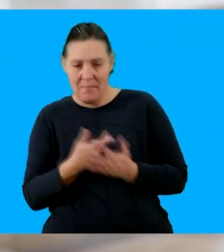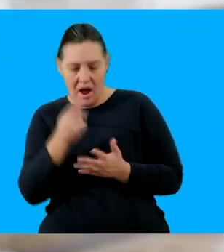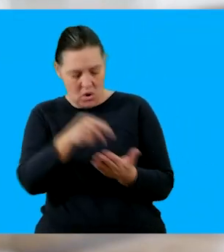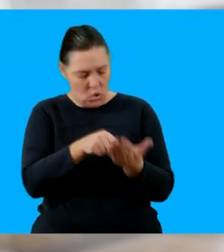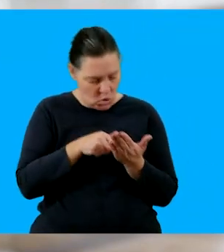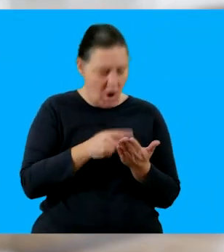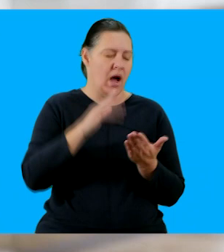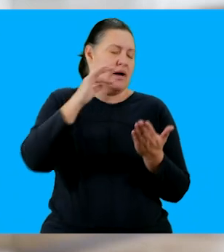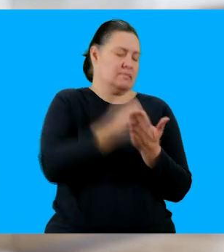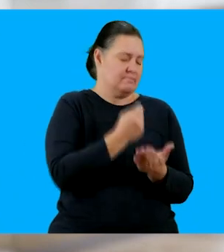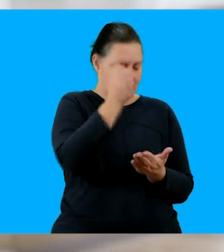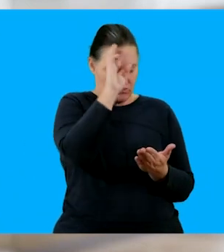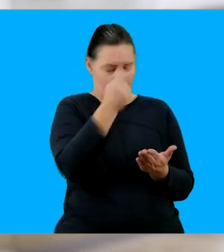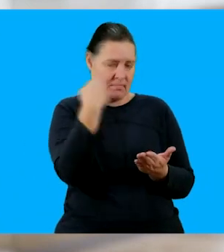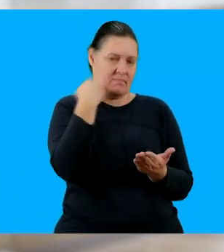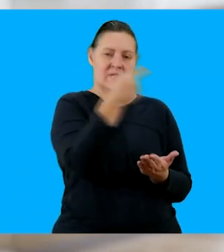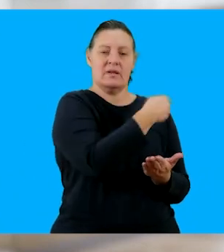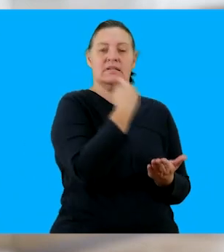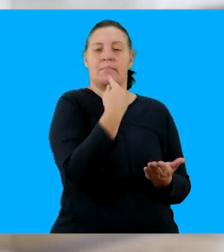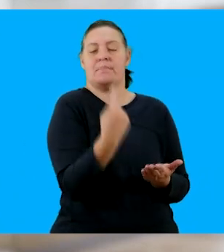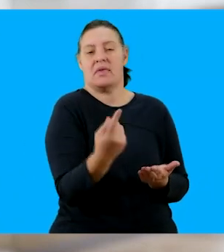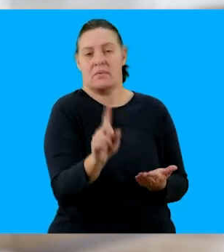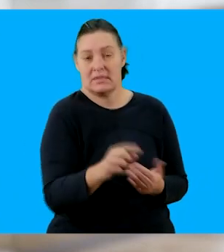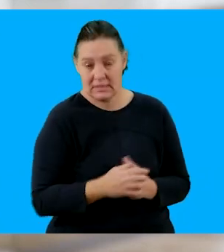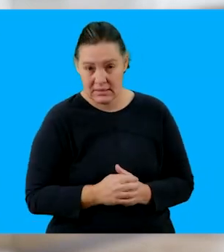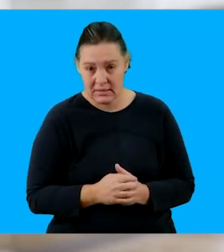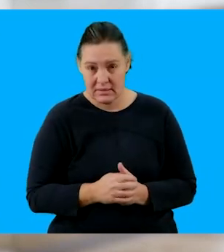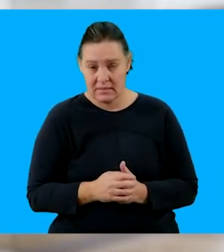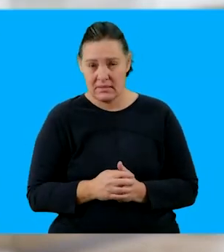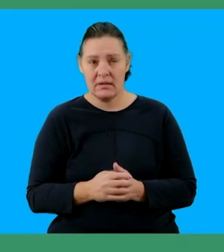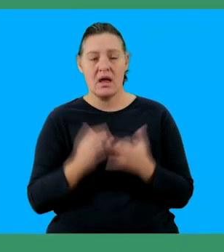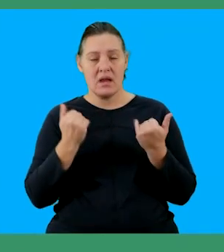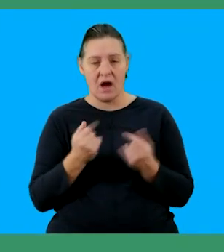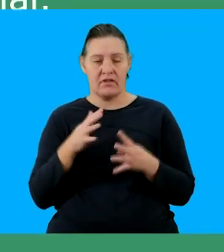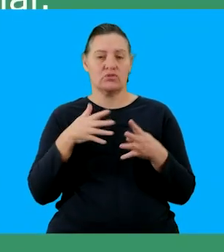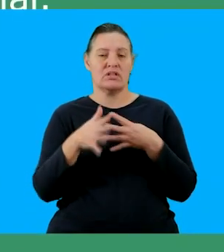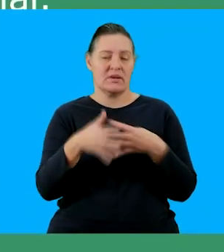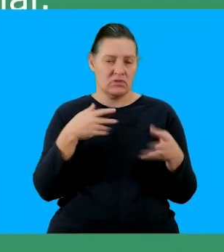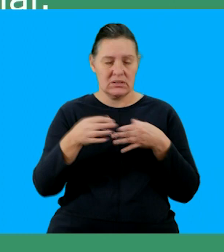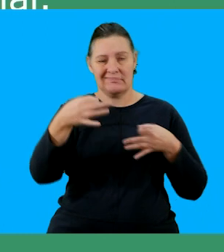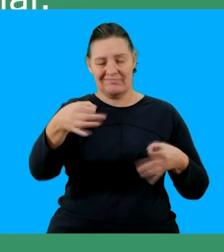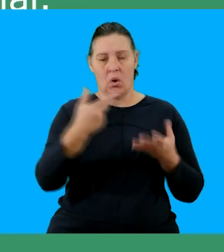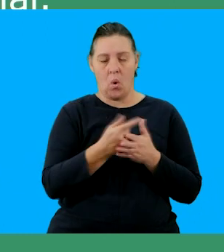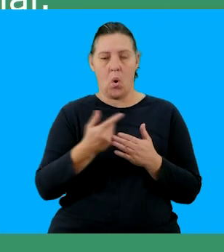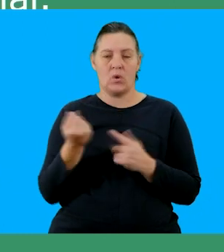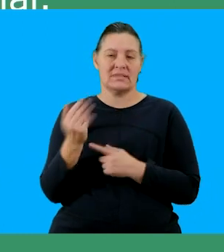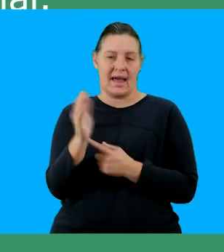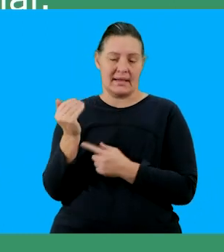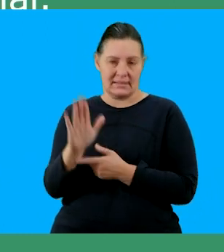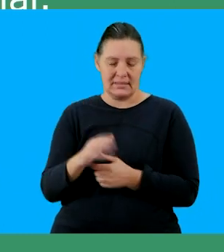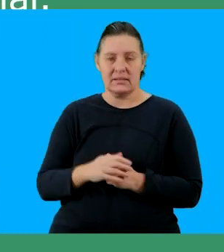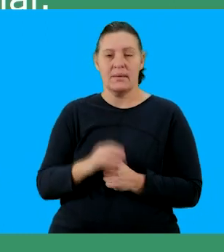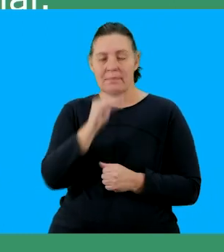reminding the audience when they're at home what was the presentation about. Then we have transparencies or slides.